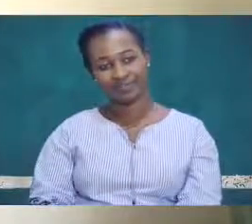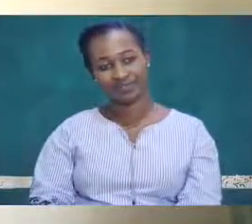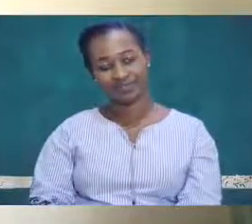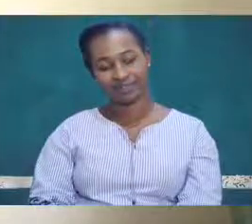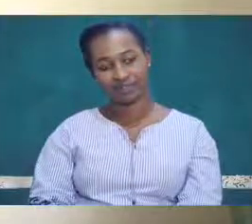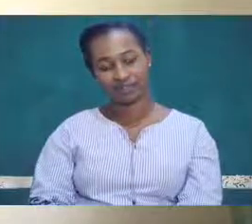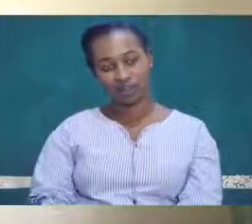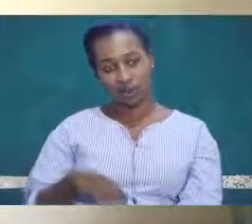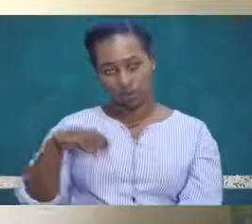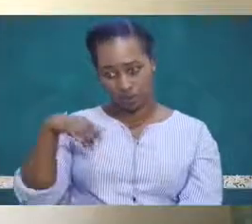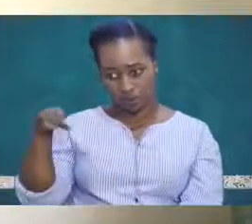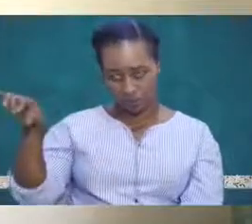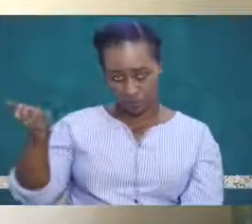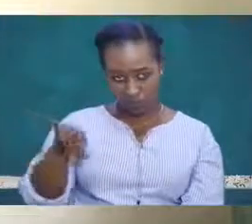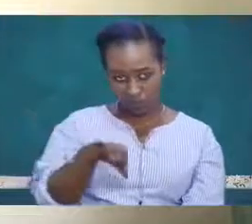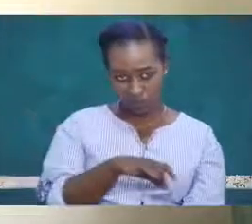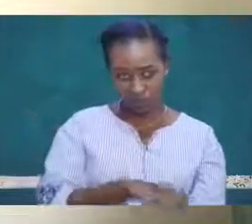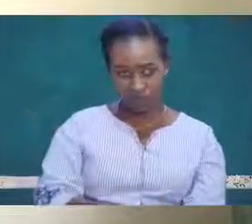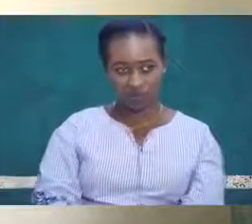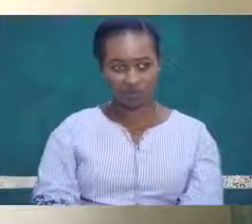So I'm going to release the marble.